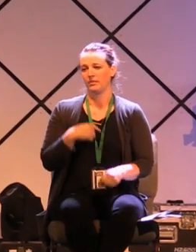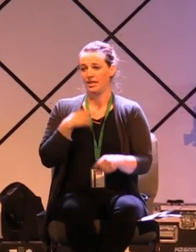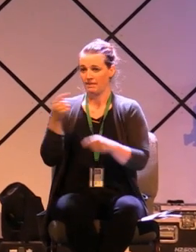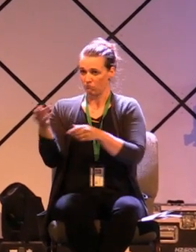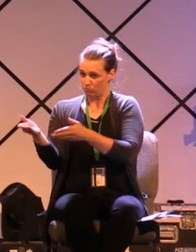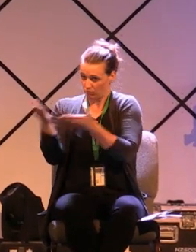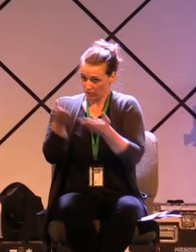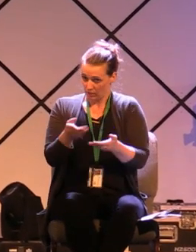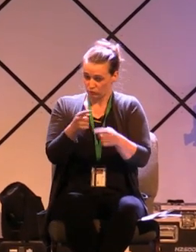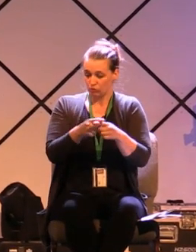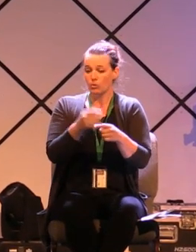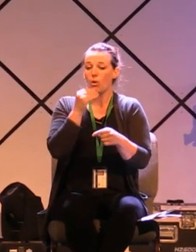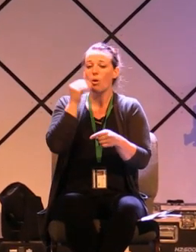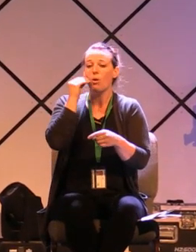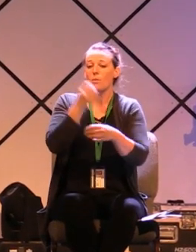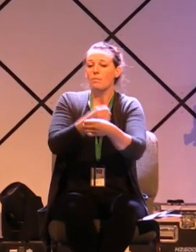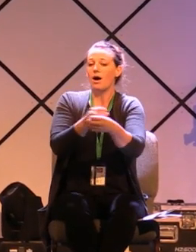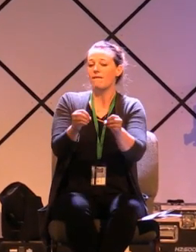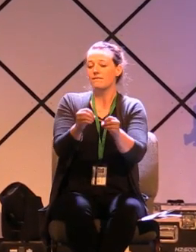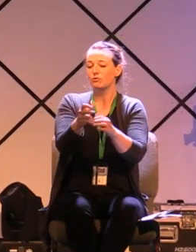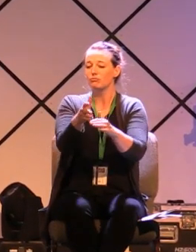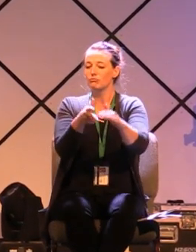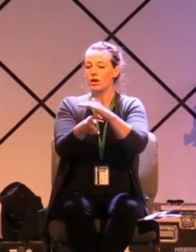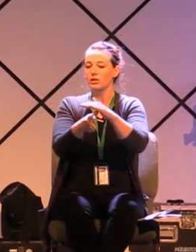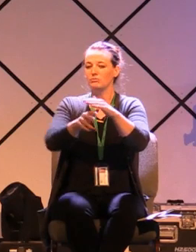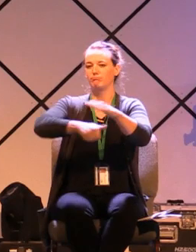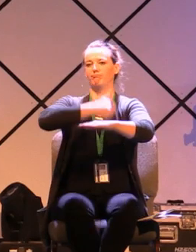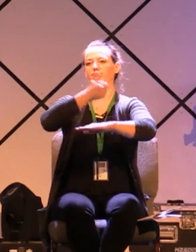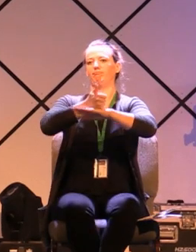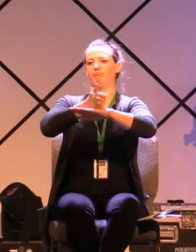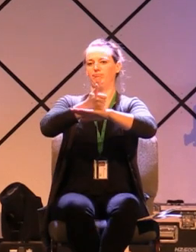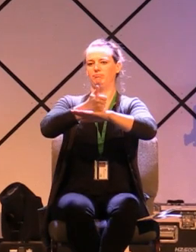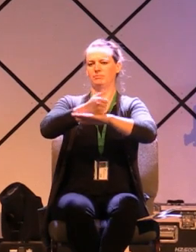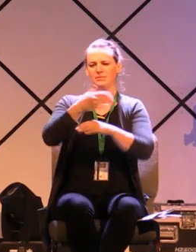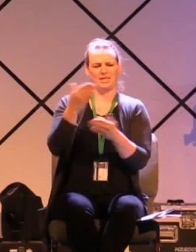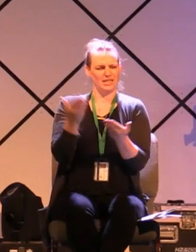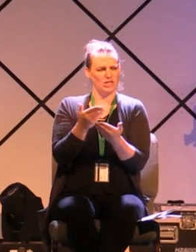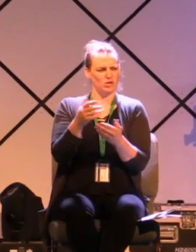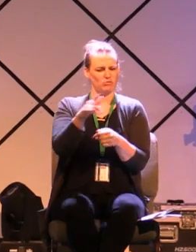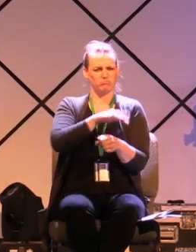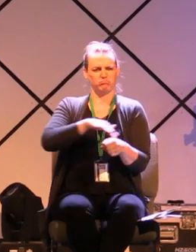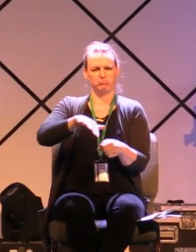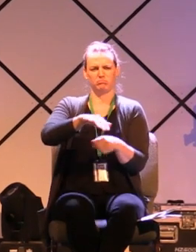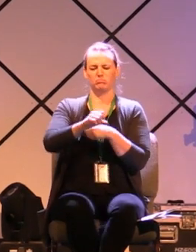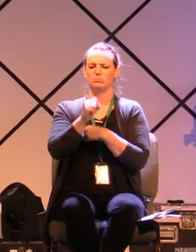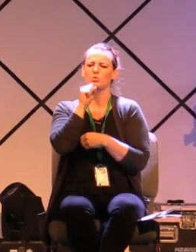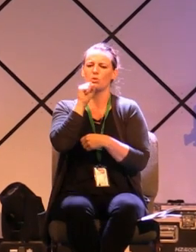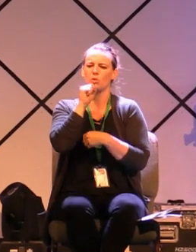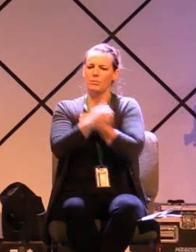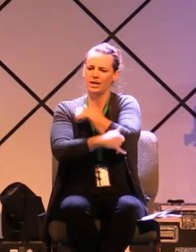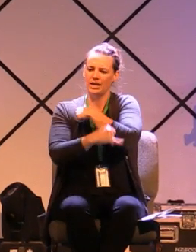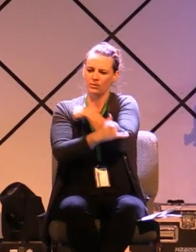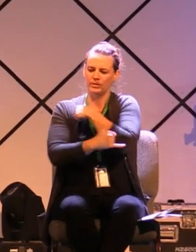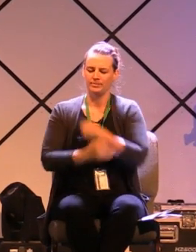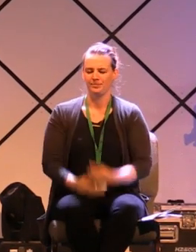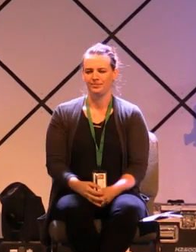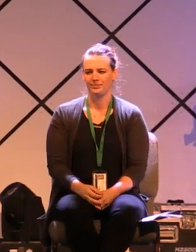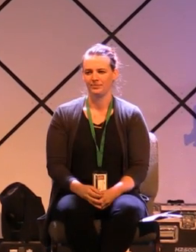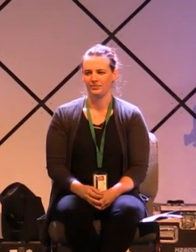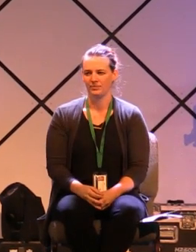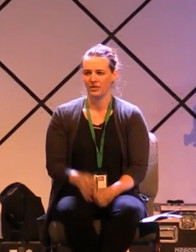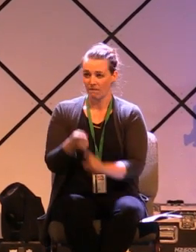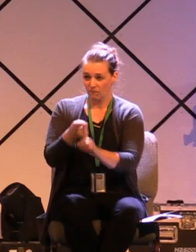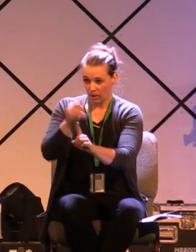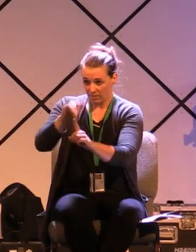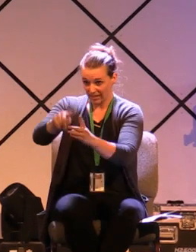garage, literally right about where we are in this area of Sonoma County. And from